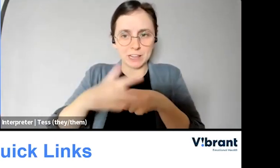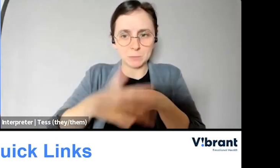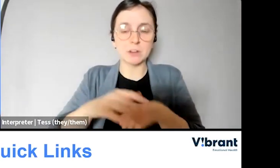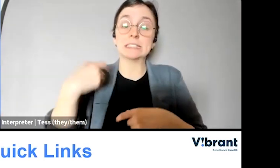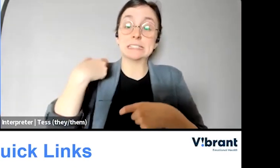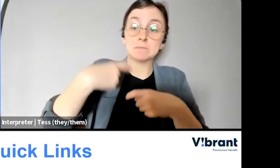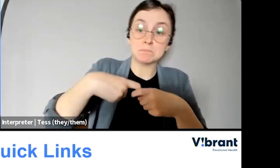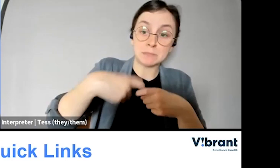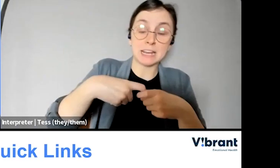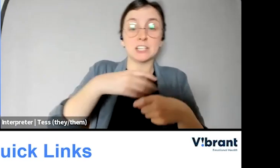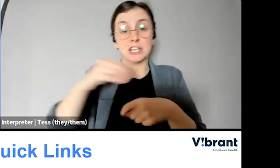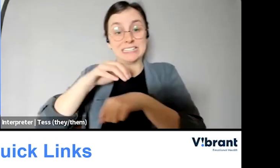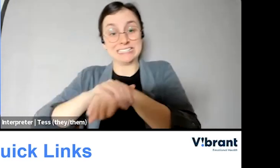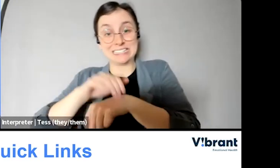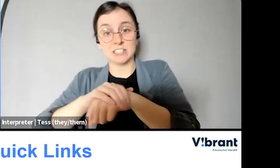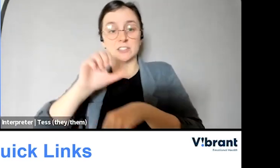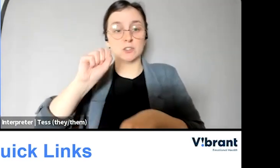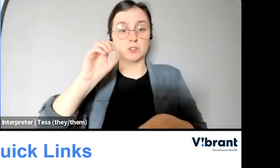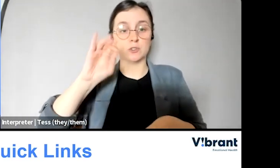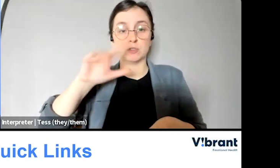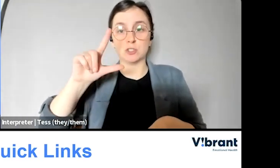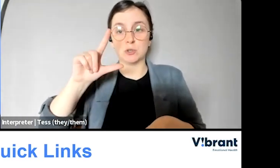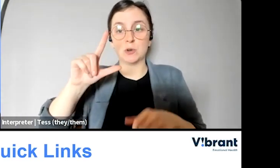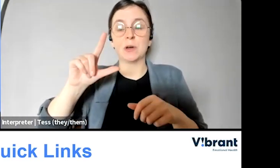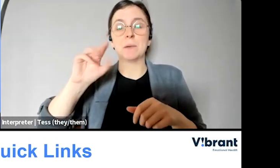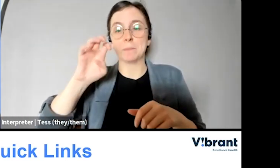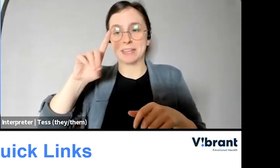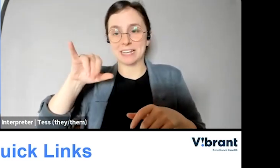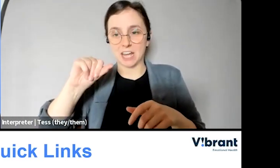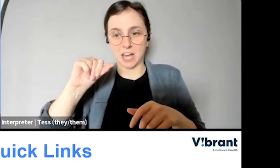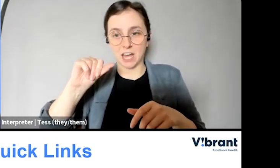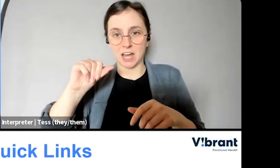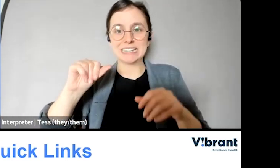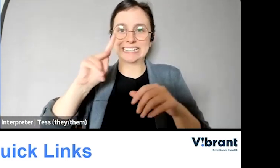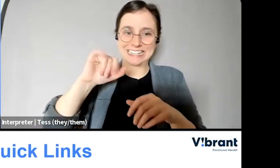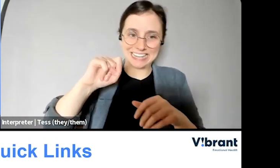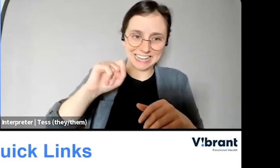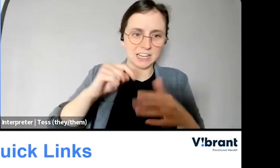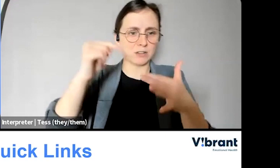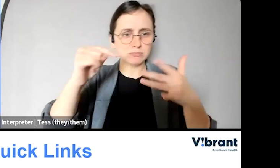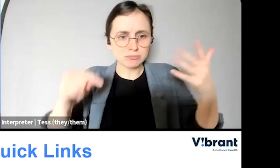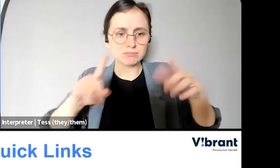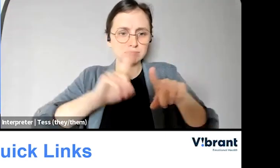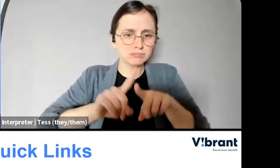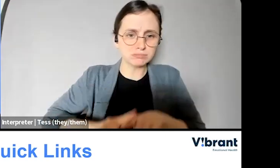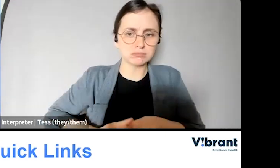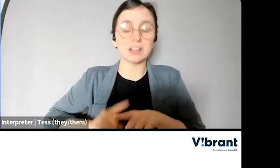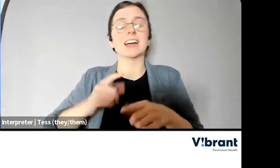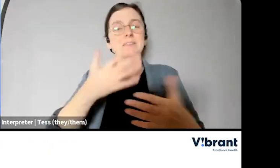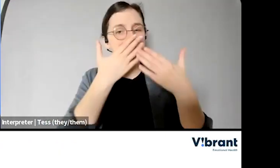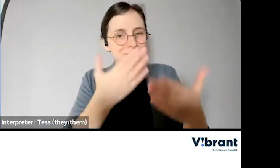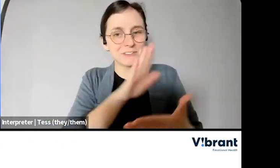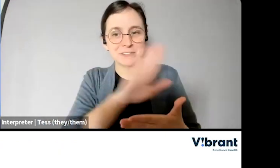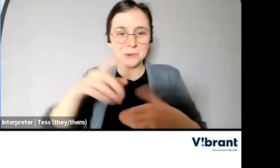kit, messaging framework, newsletters, job opportunities. So I just want to thank everyone for your time,